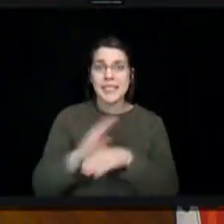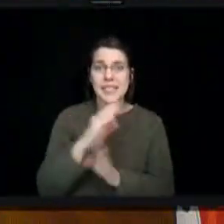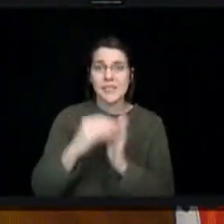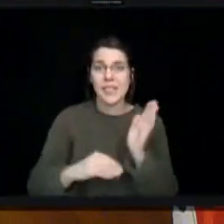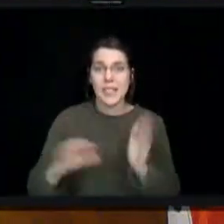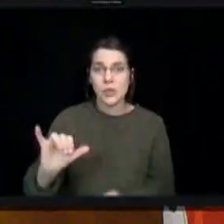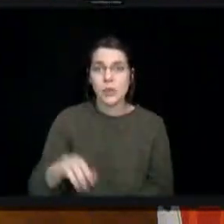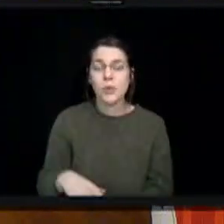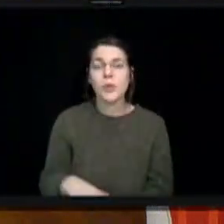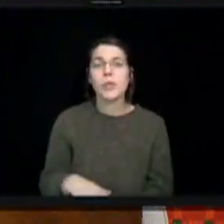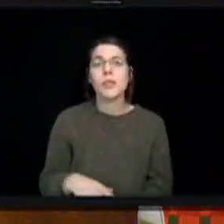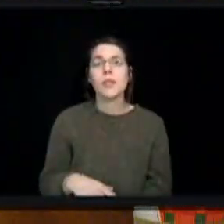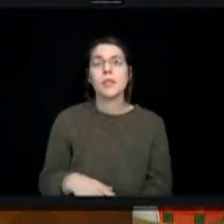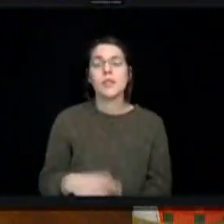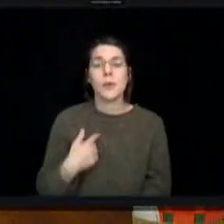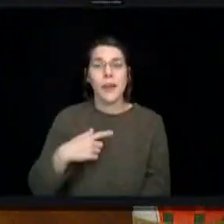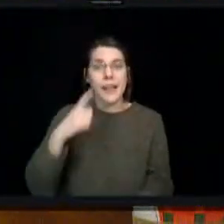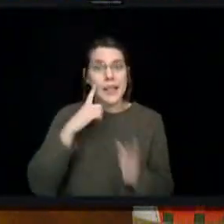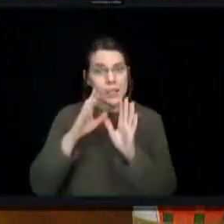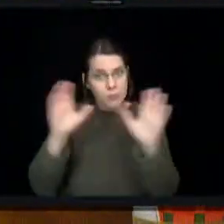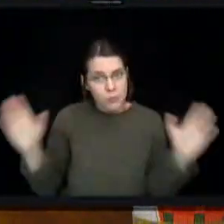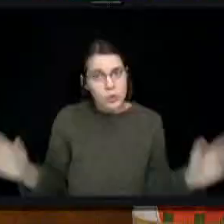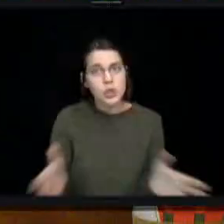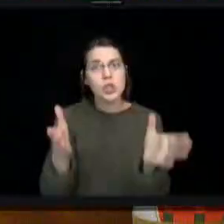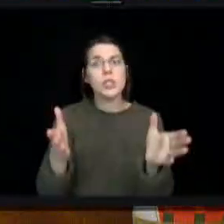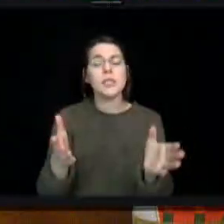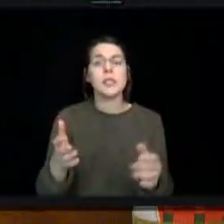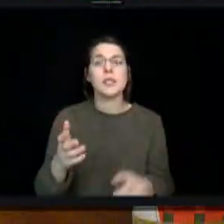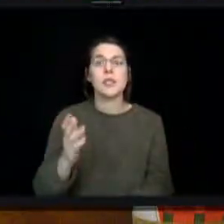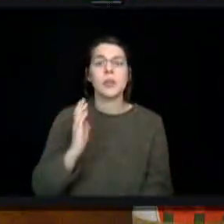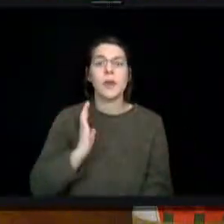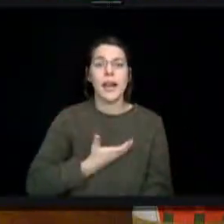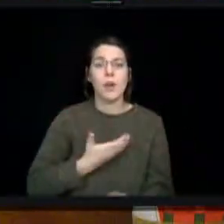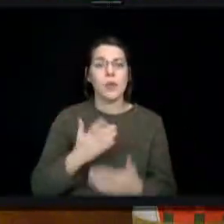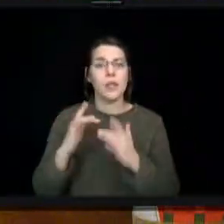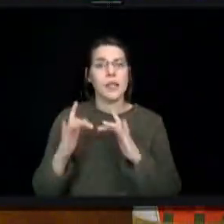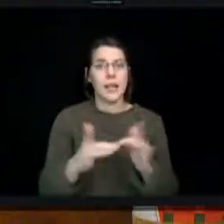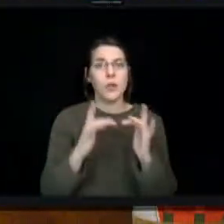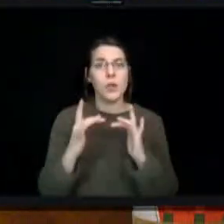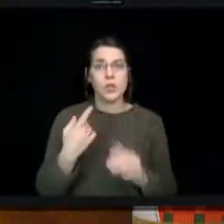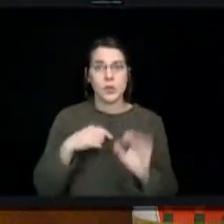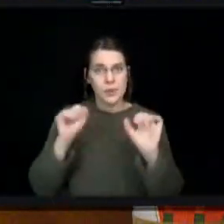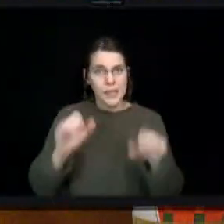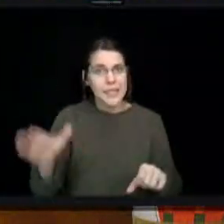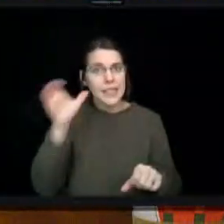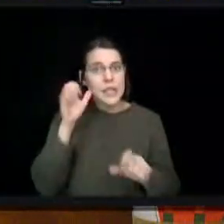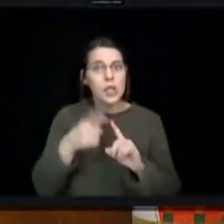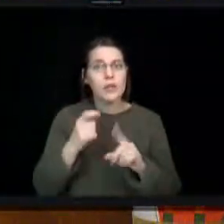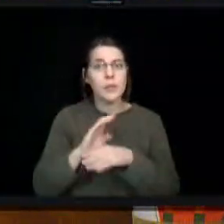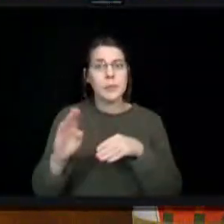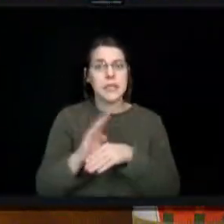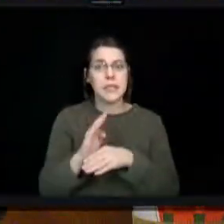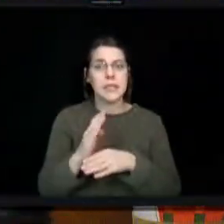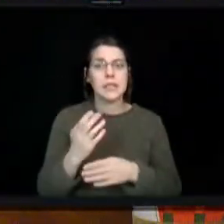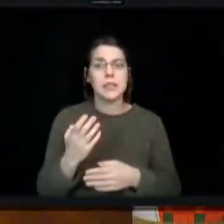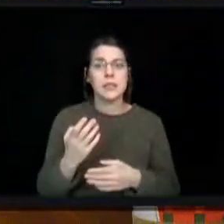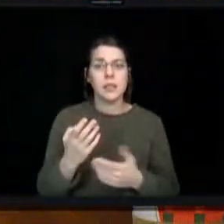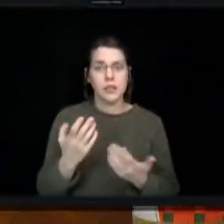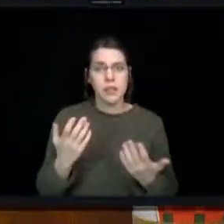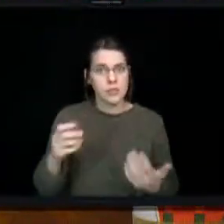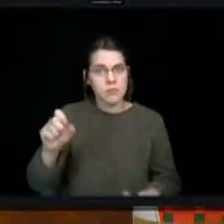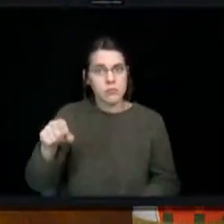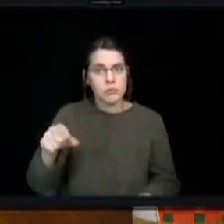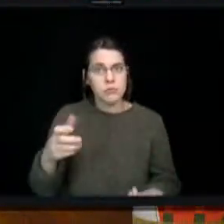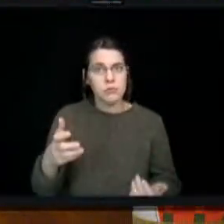So I think pushing that out to our respective networks so that we can hear from businesses that, there are,